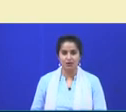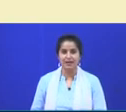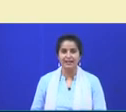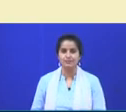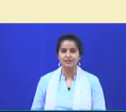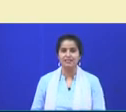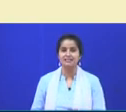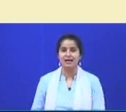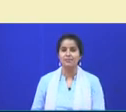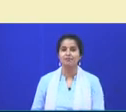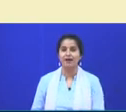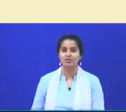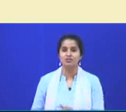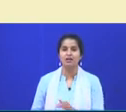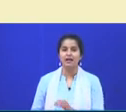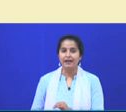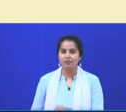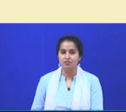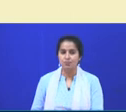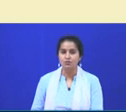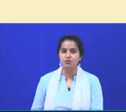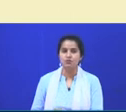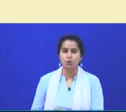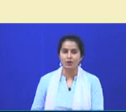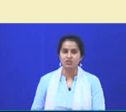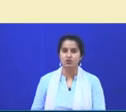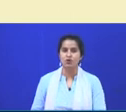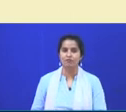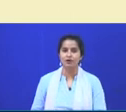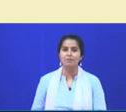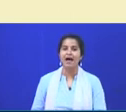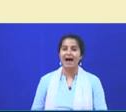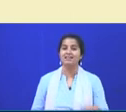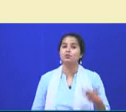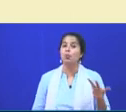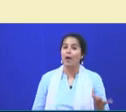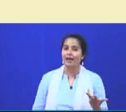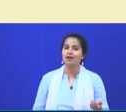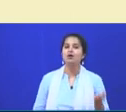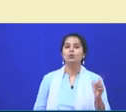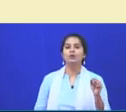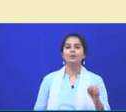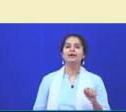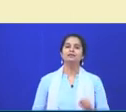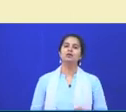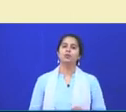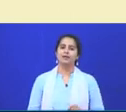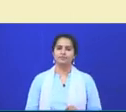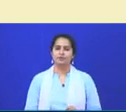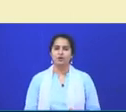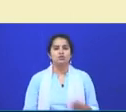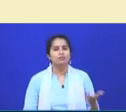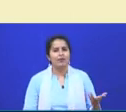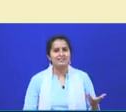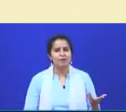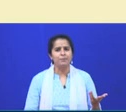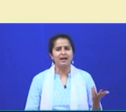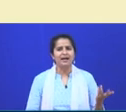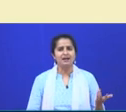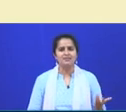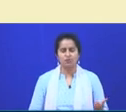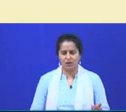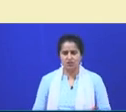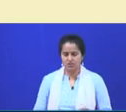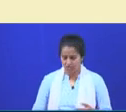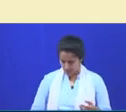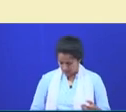says the word expressing the time of action in response to the question on verb as when will be in the locative. So for example,